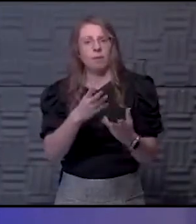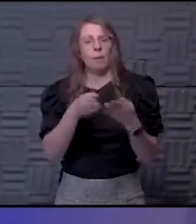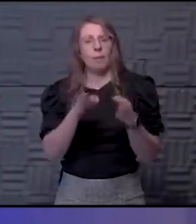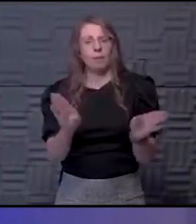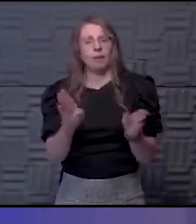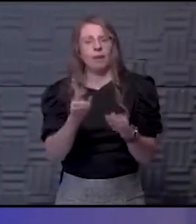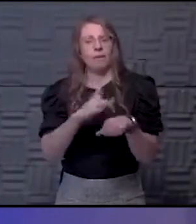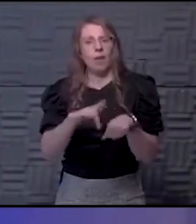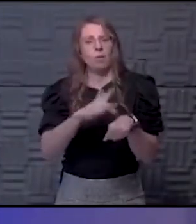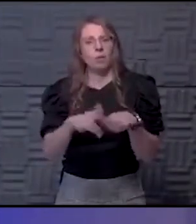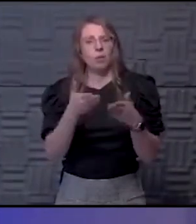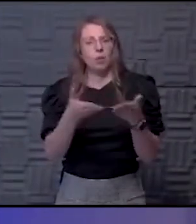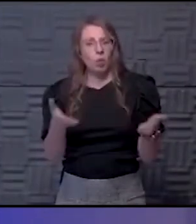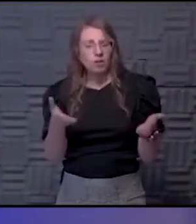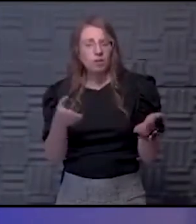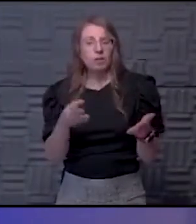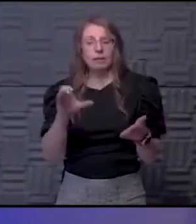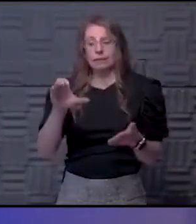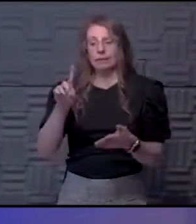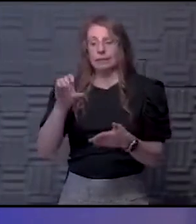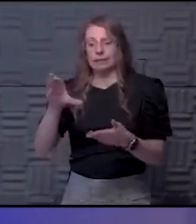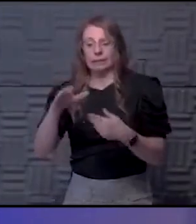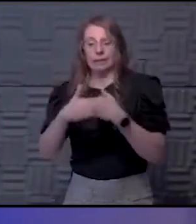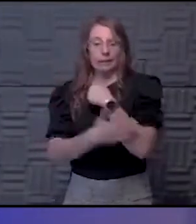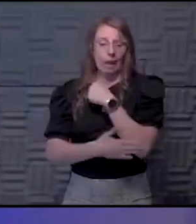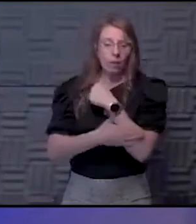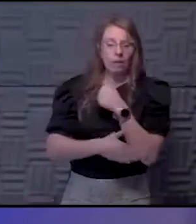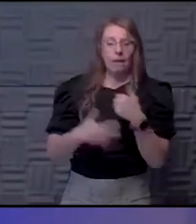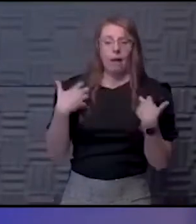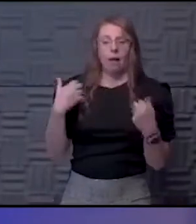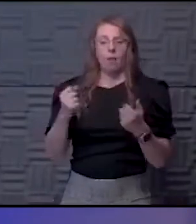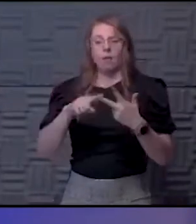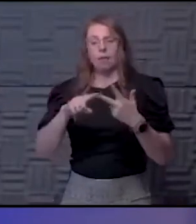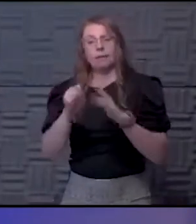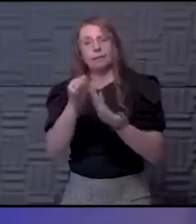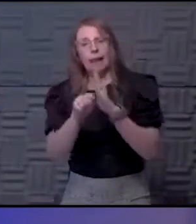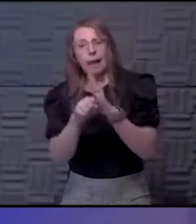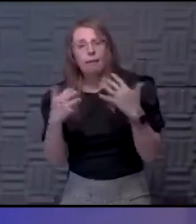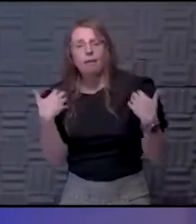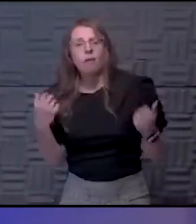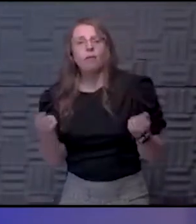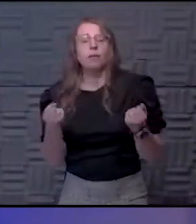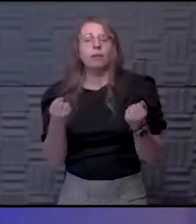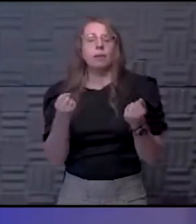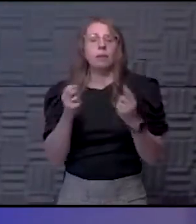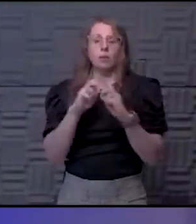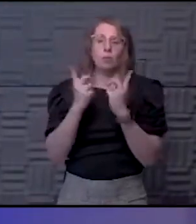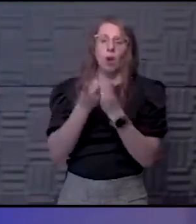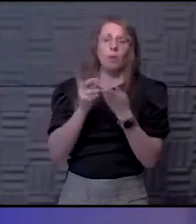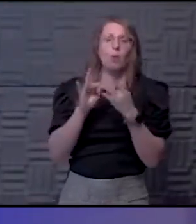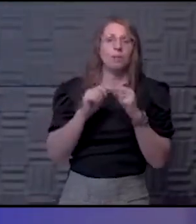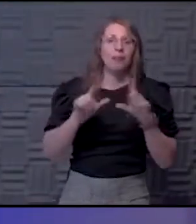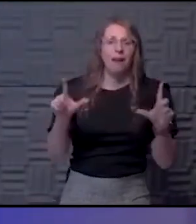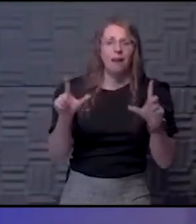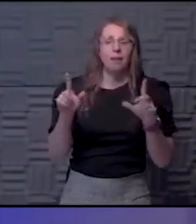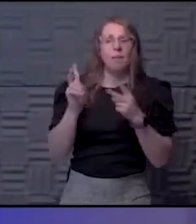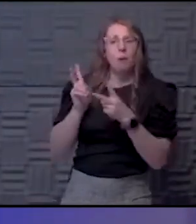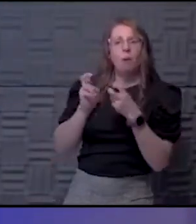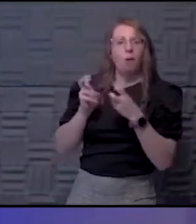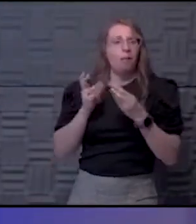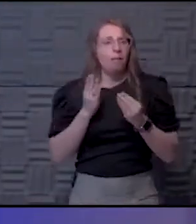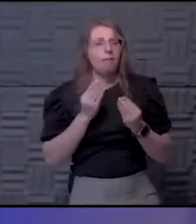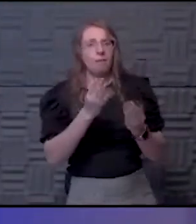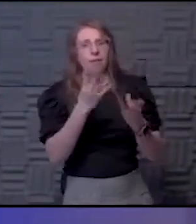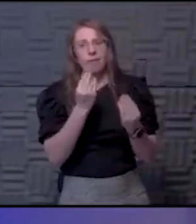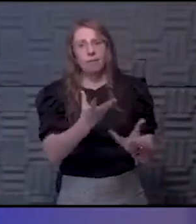said, CDC, county health, state health department websites, to continue to bring